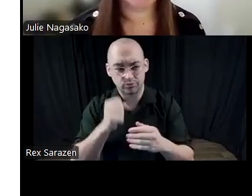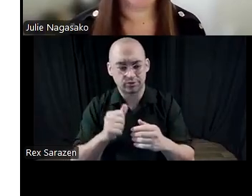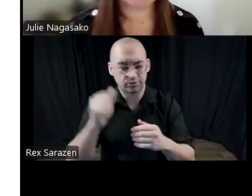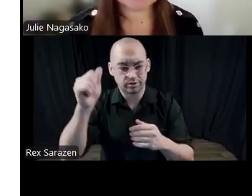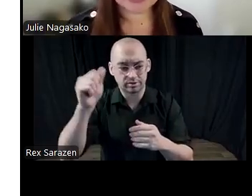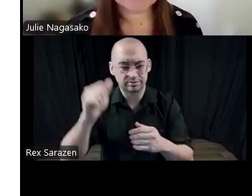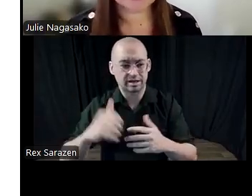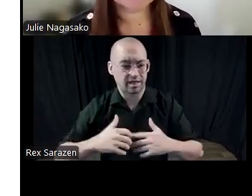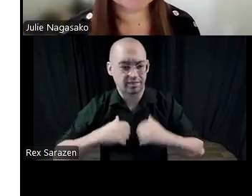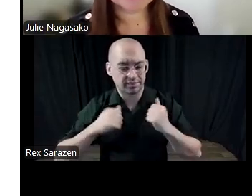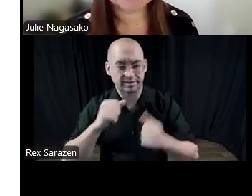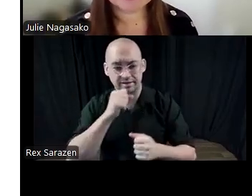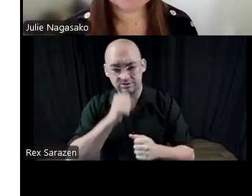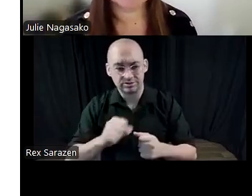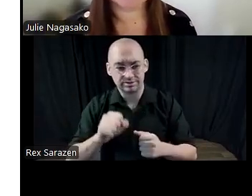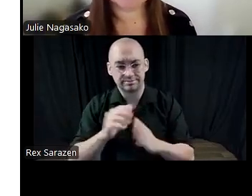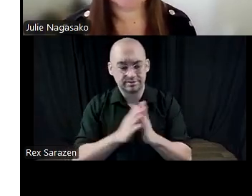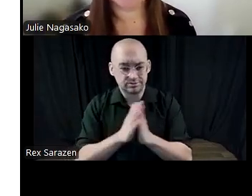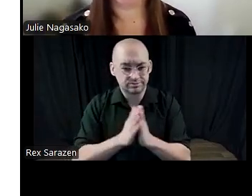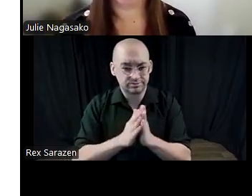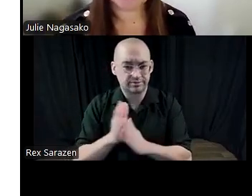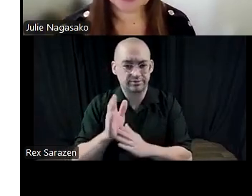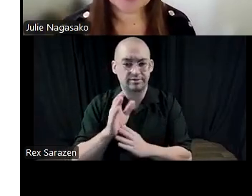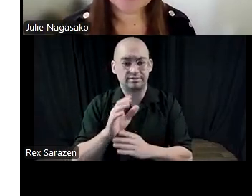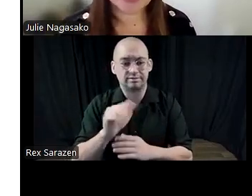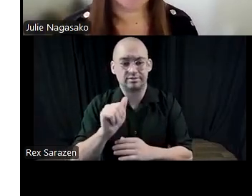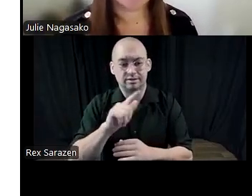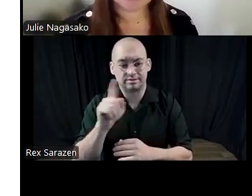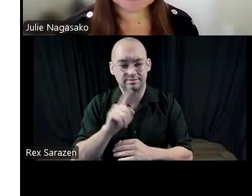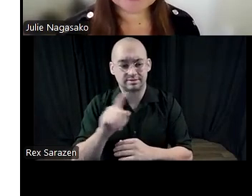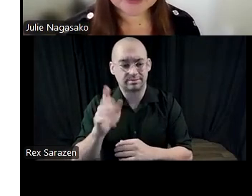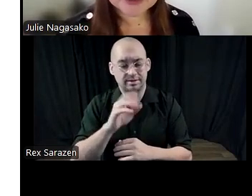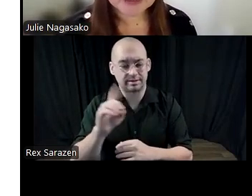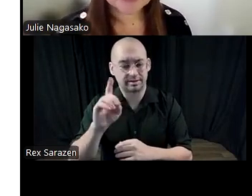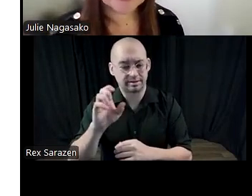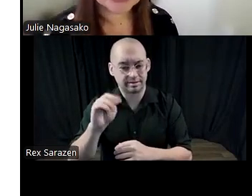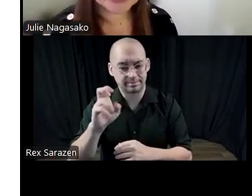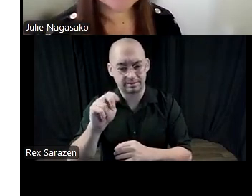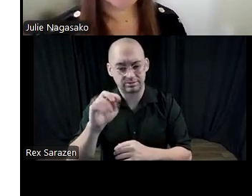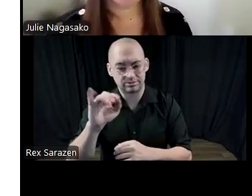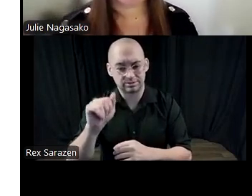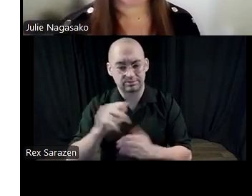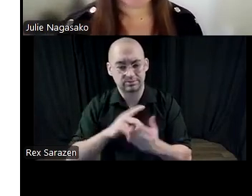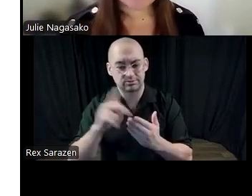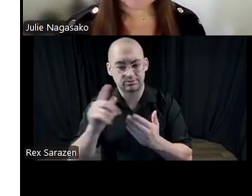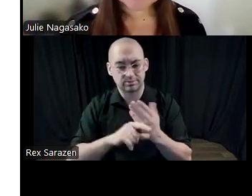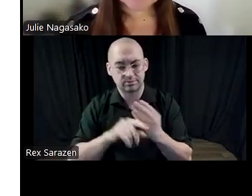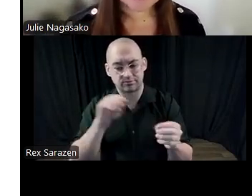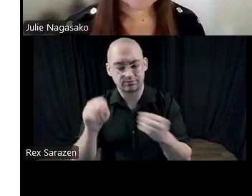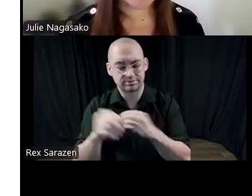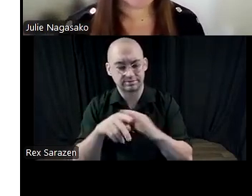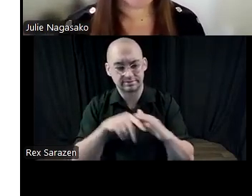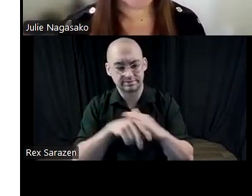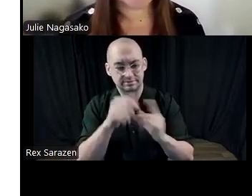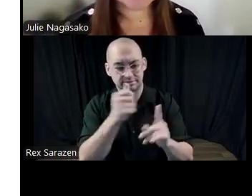Initiative. We also have an Alzheimer's disease and related dementias program, our Office of Suicide Prevention, our CalFresh